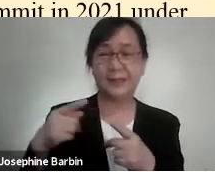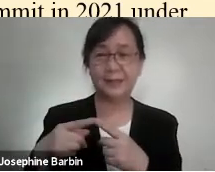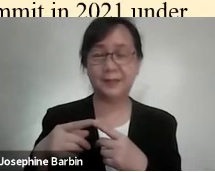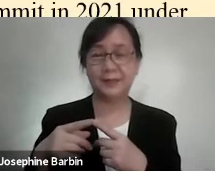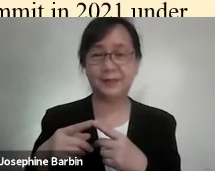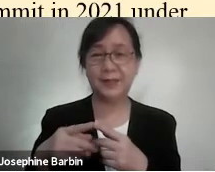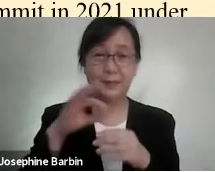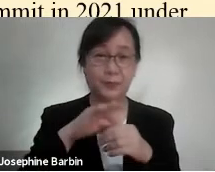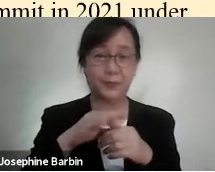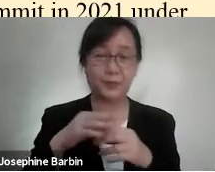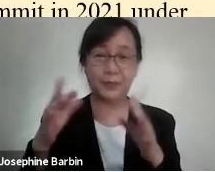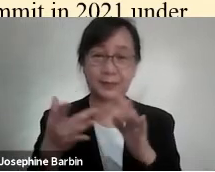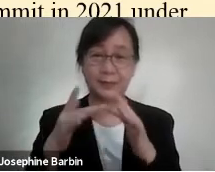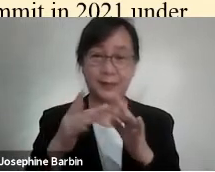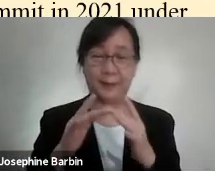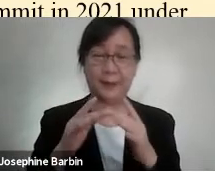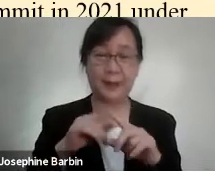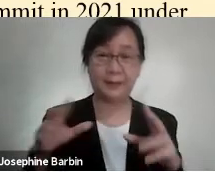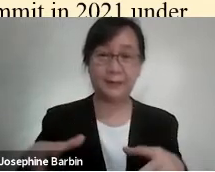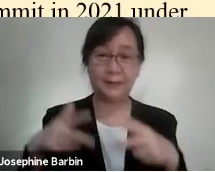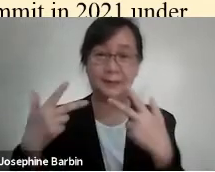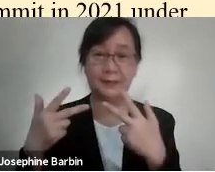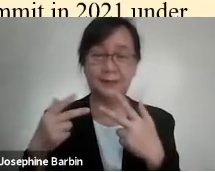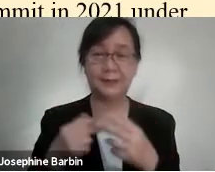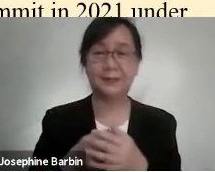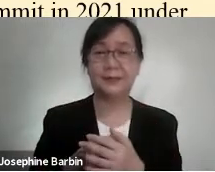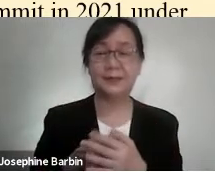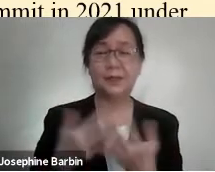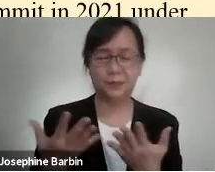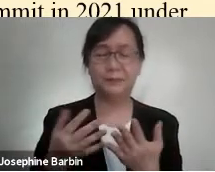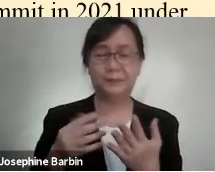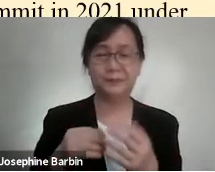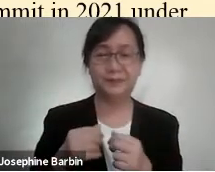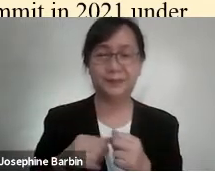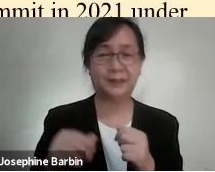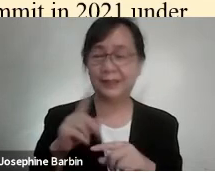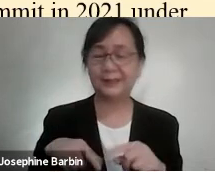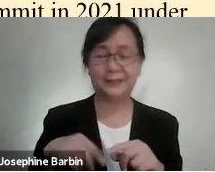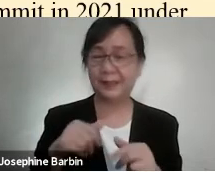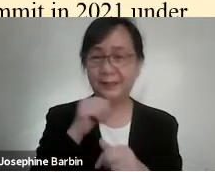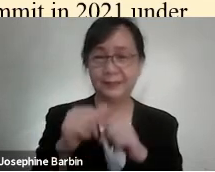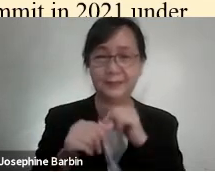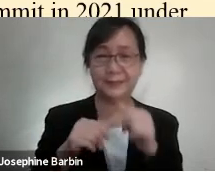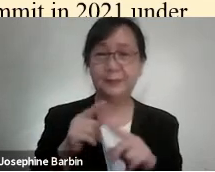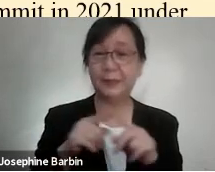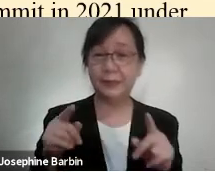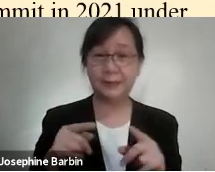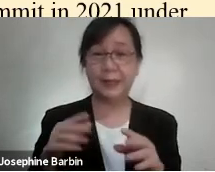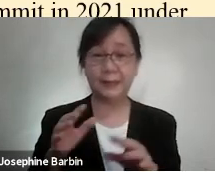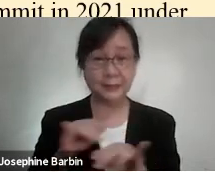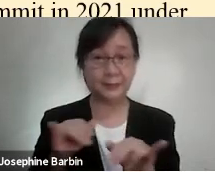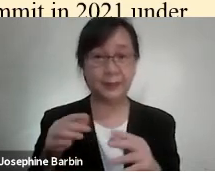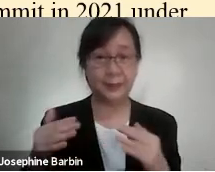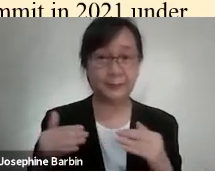the internet and digital technology is enormous, right? We cannot deny that. But at the same time,